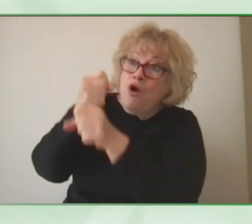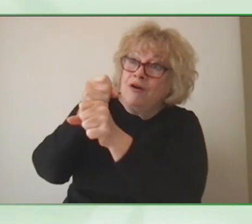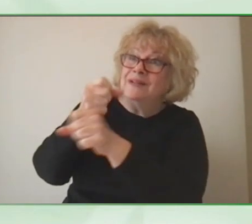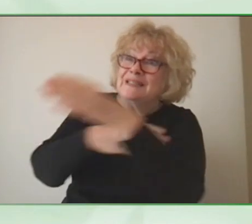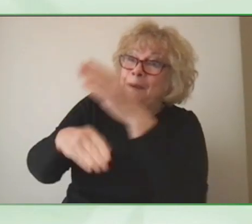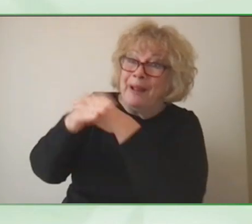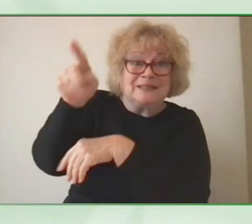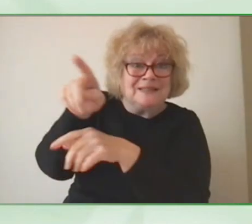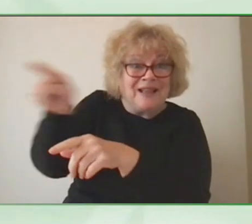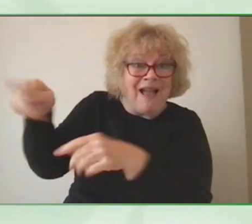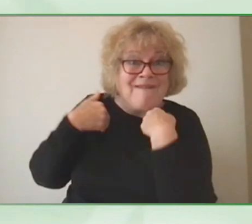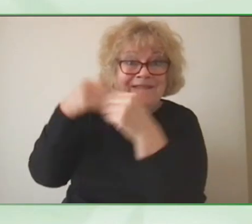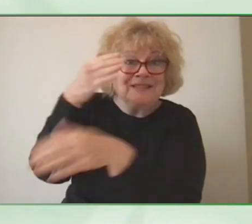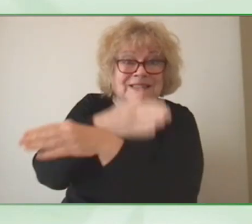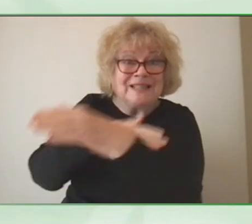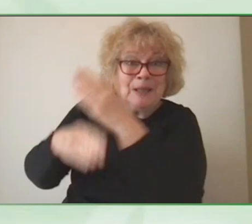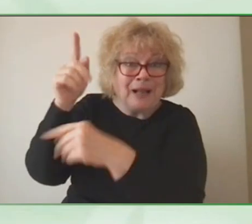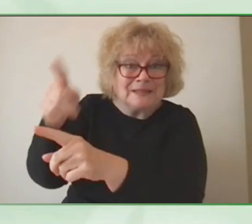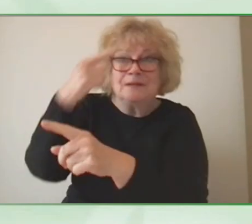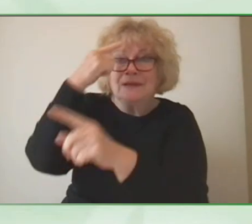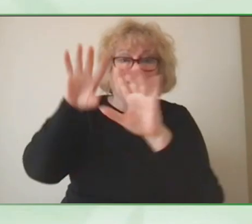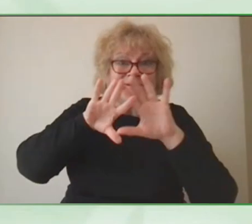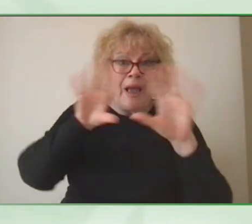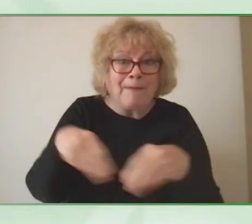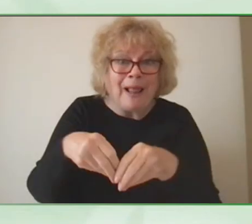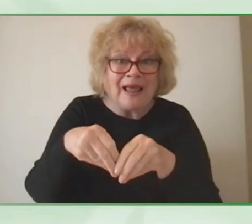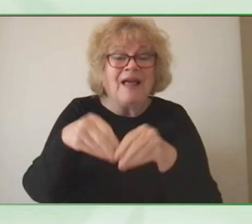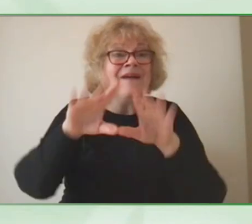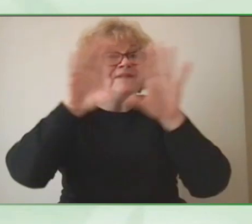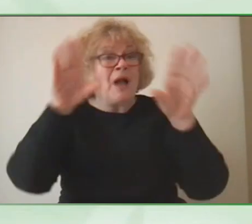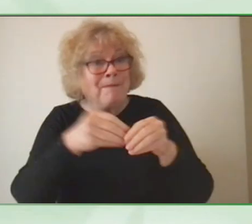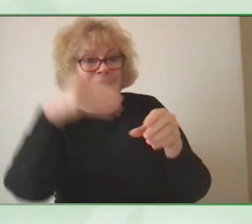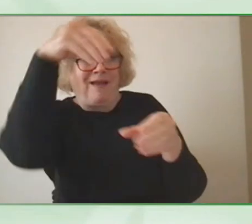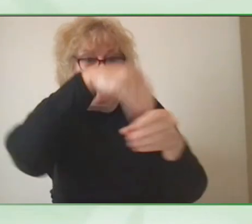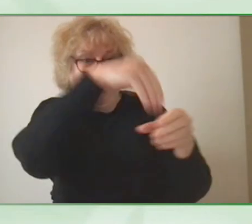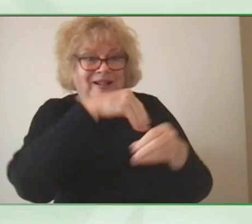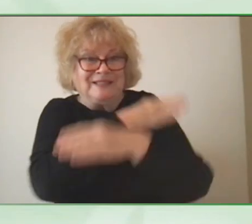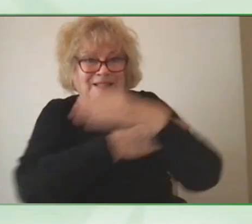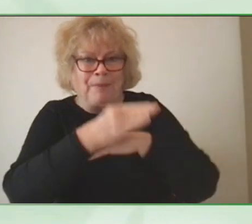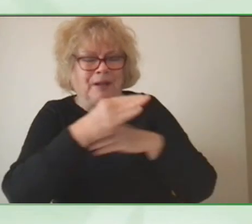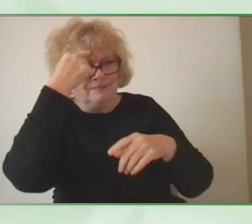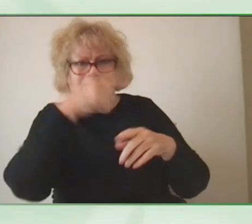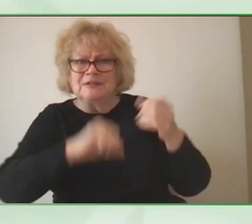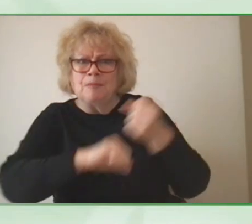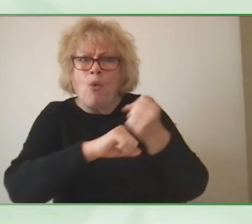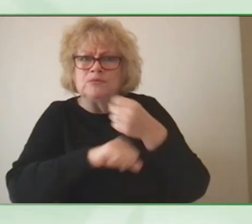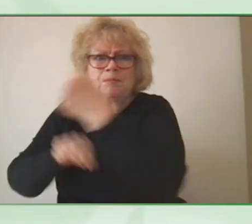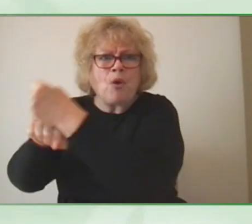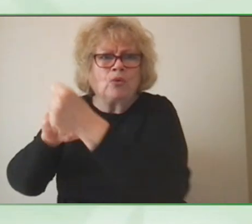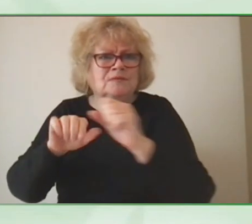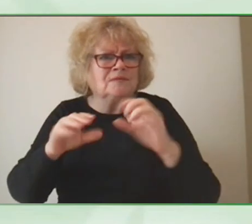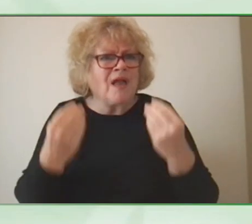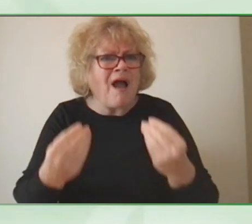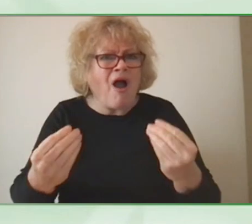their operations. And those employers who are committed to employees with disabilities as